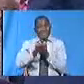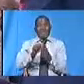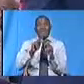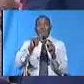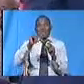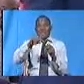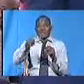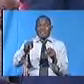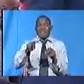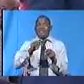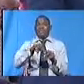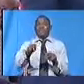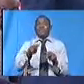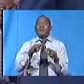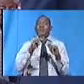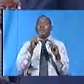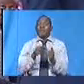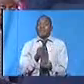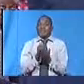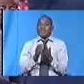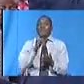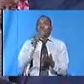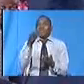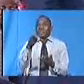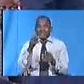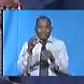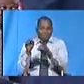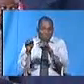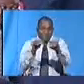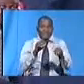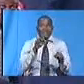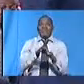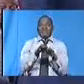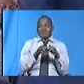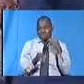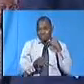there, exalted observers, they did nothing.